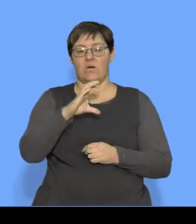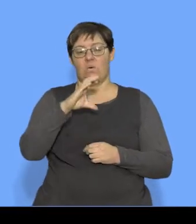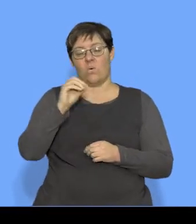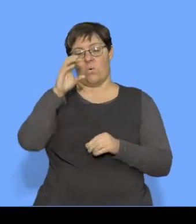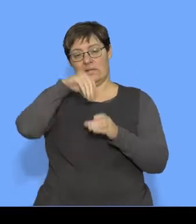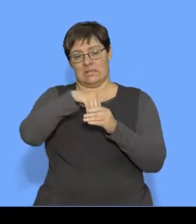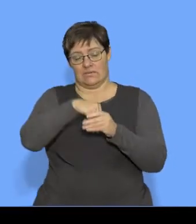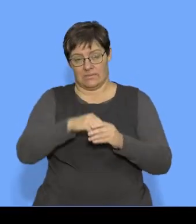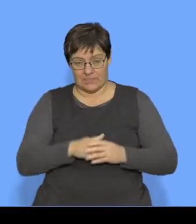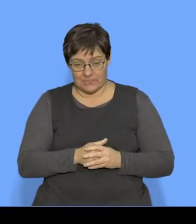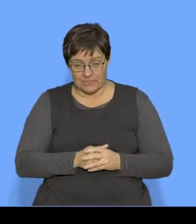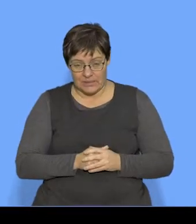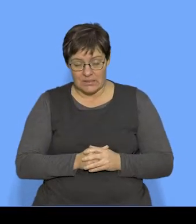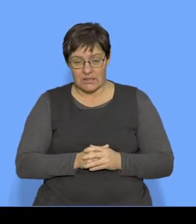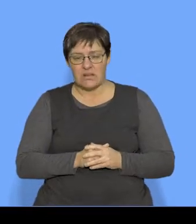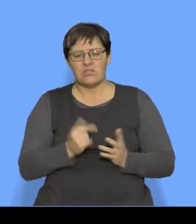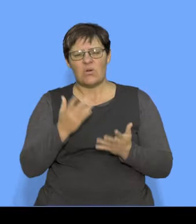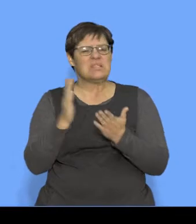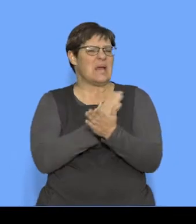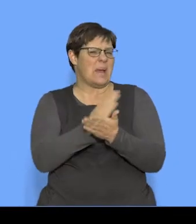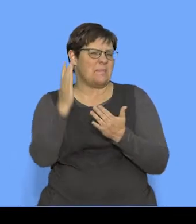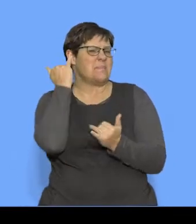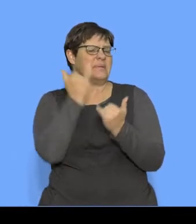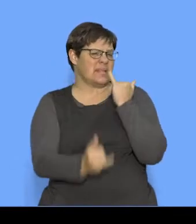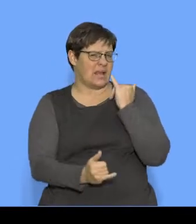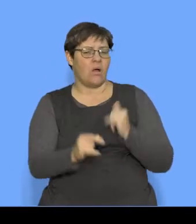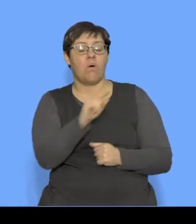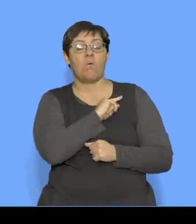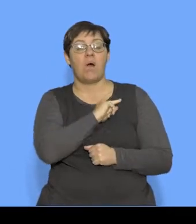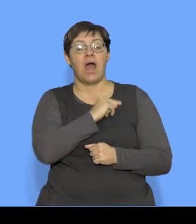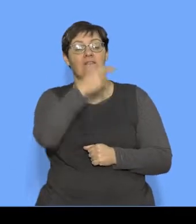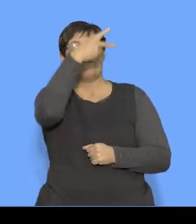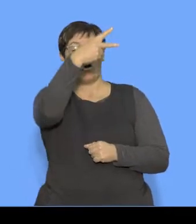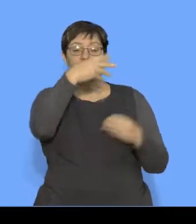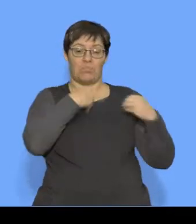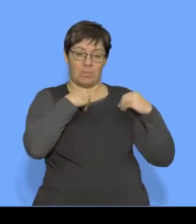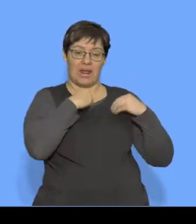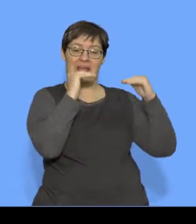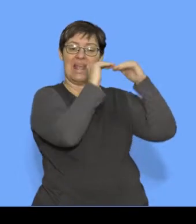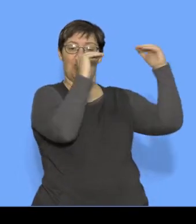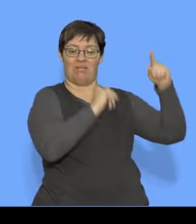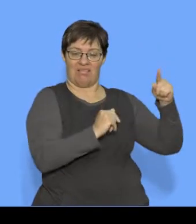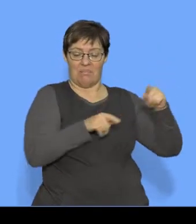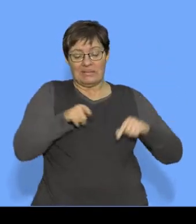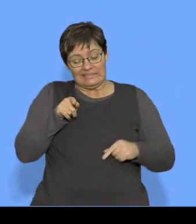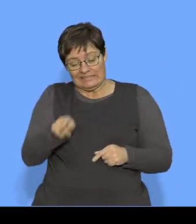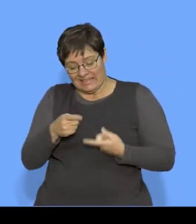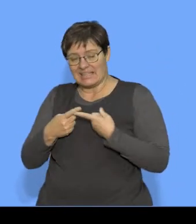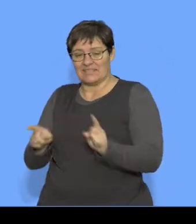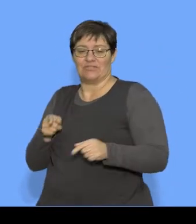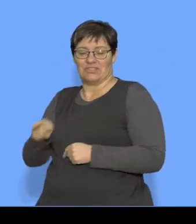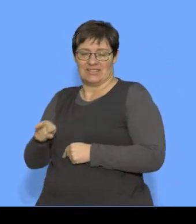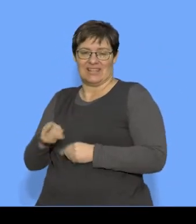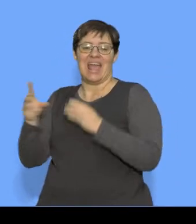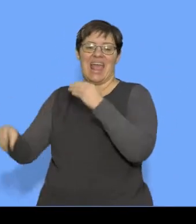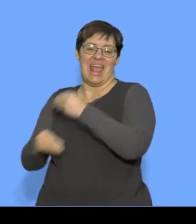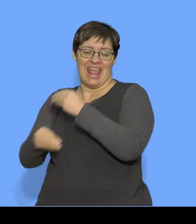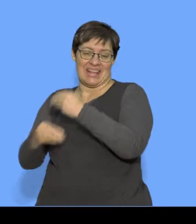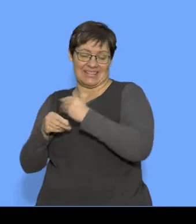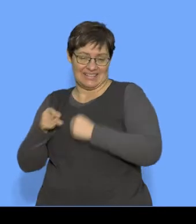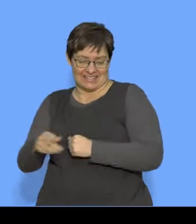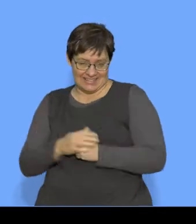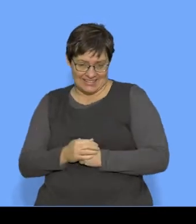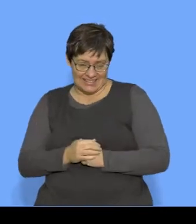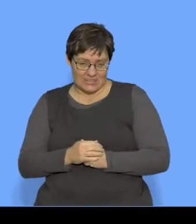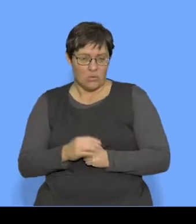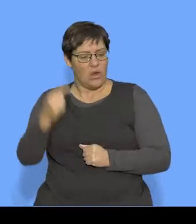are co-interior. So some people make the mistake of, because the first two properties are about equality, even when they get